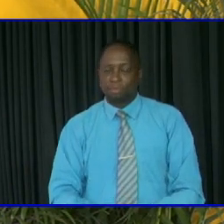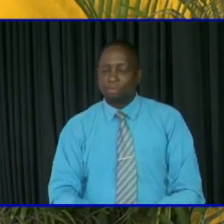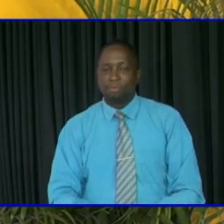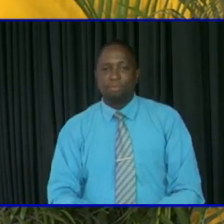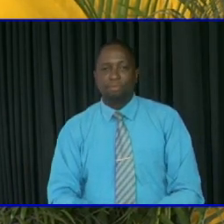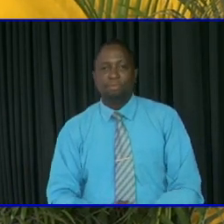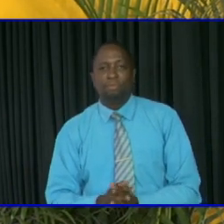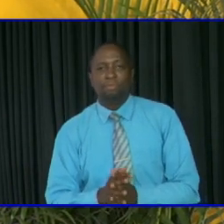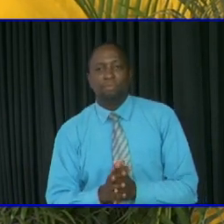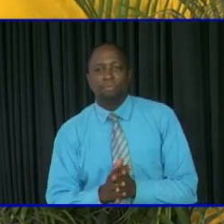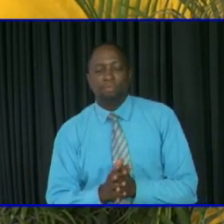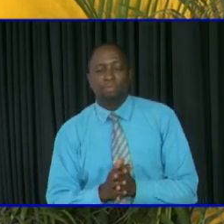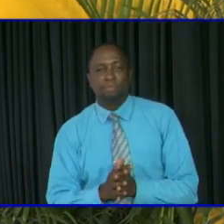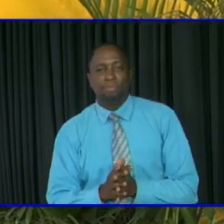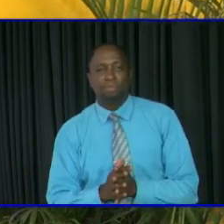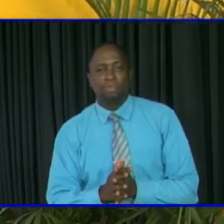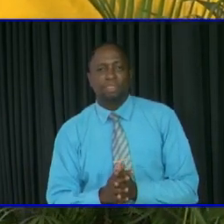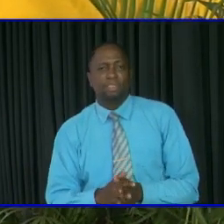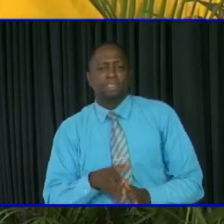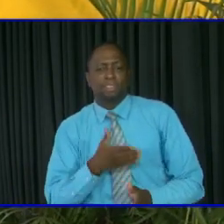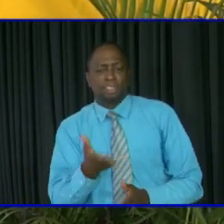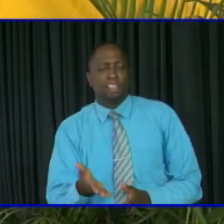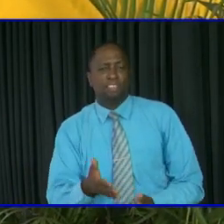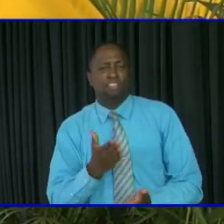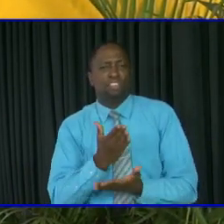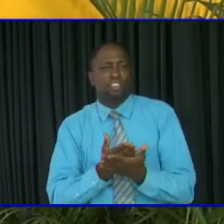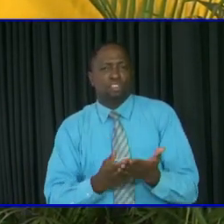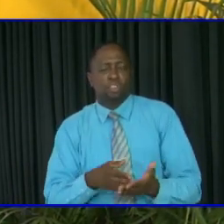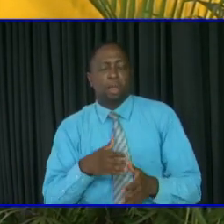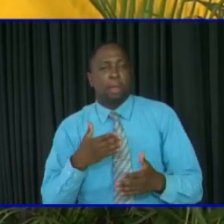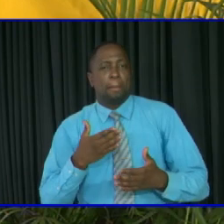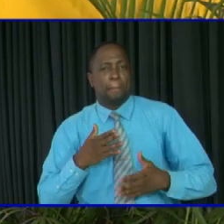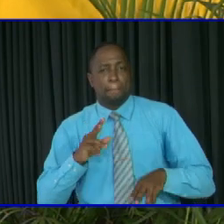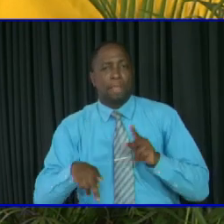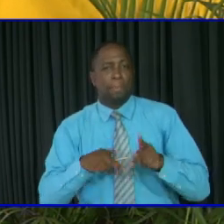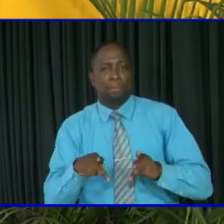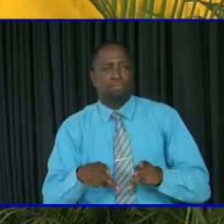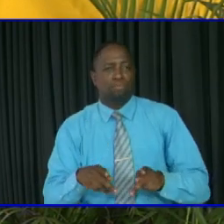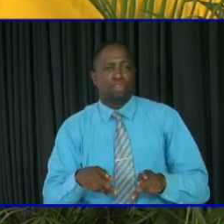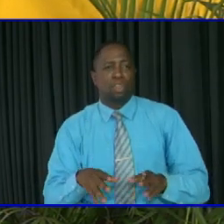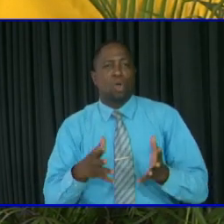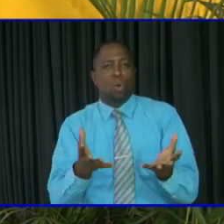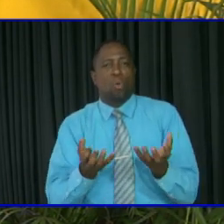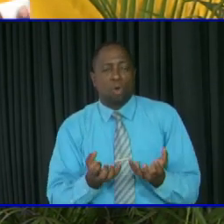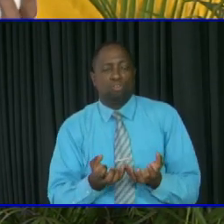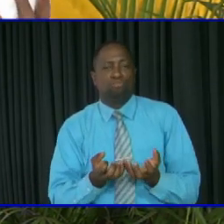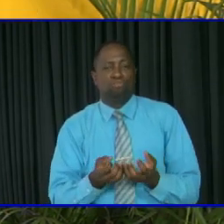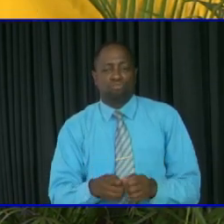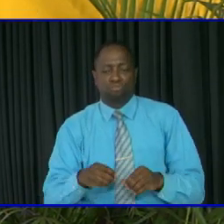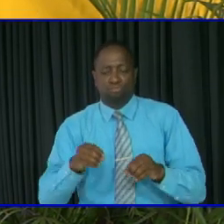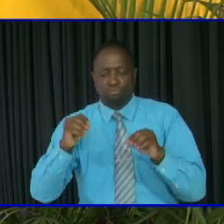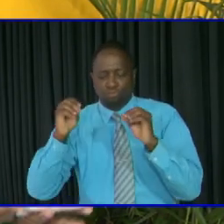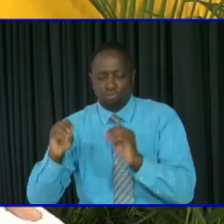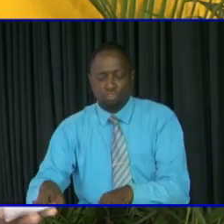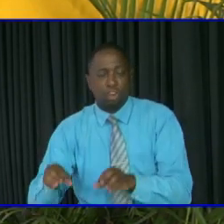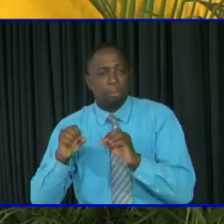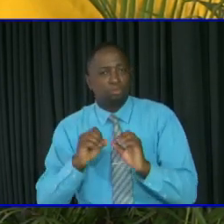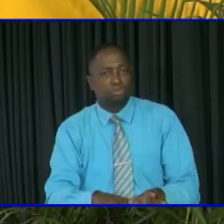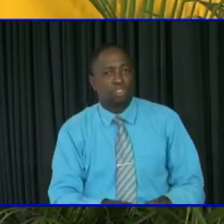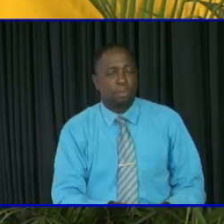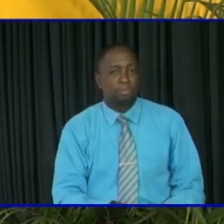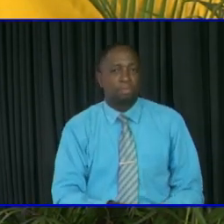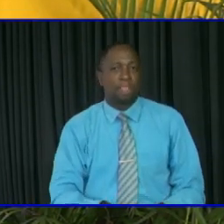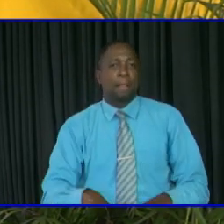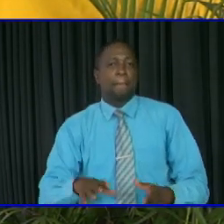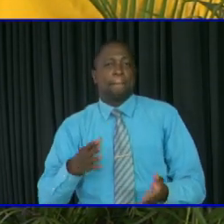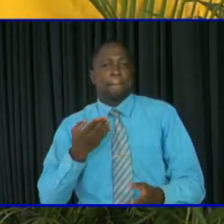to drop. There are some people who just want to drop bad habits. If you just simply want to drop bad habits, you will